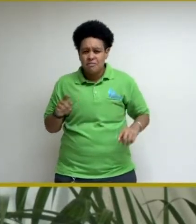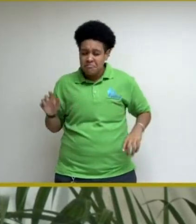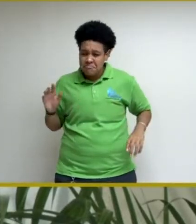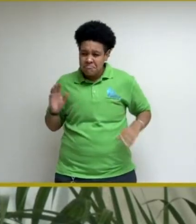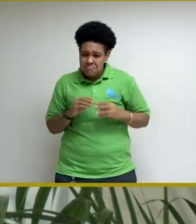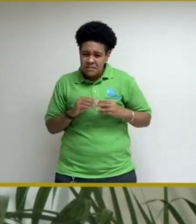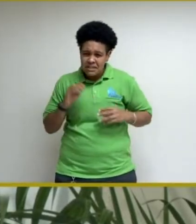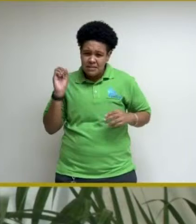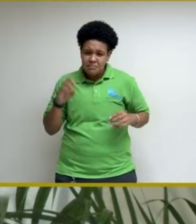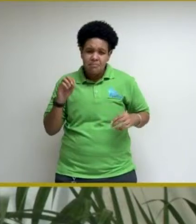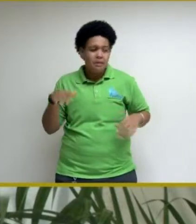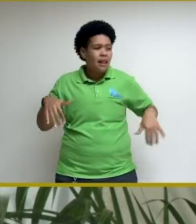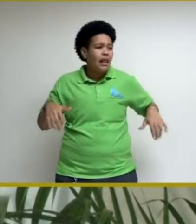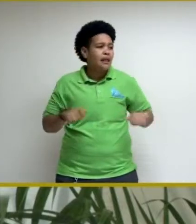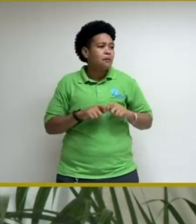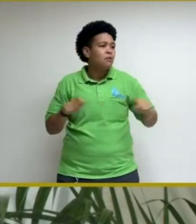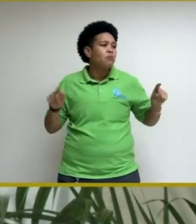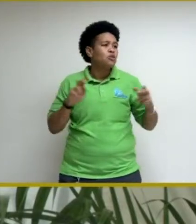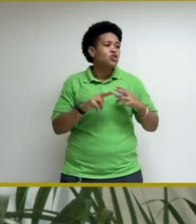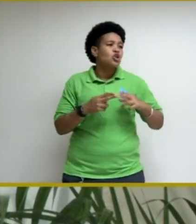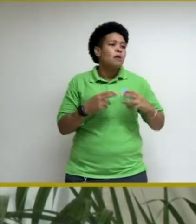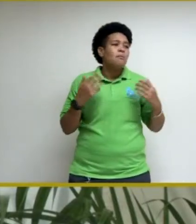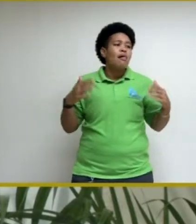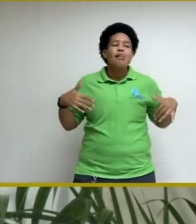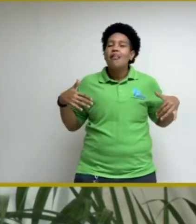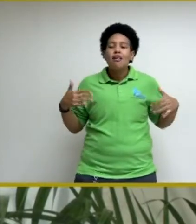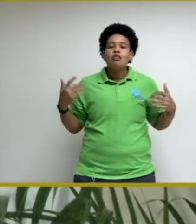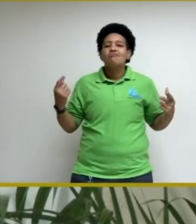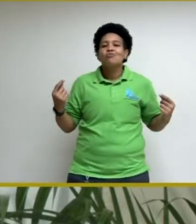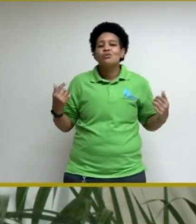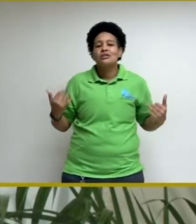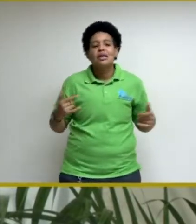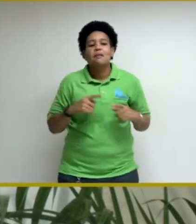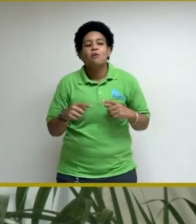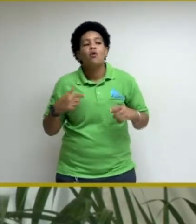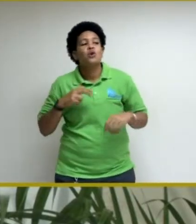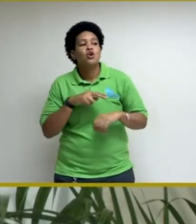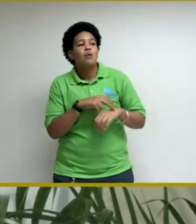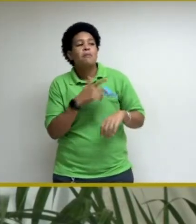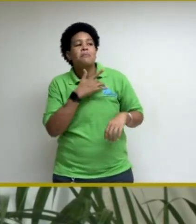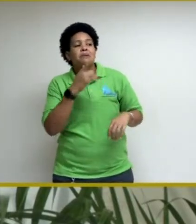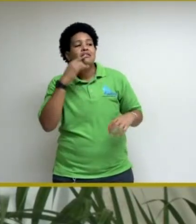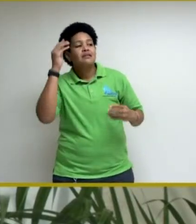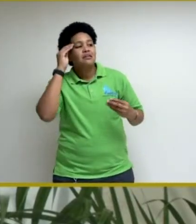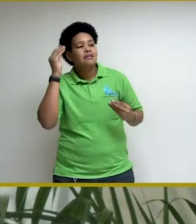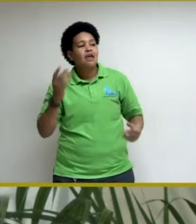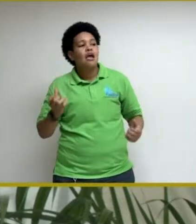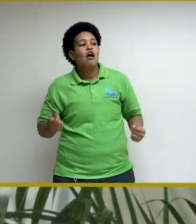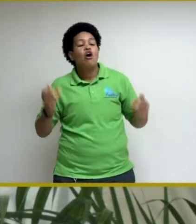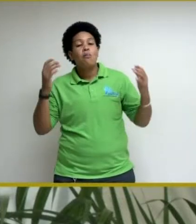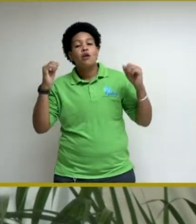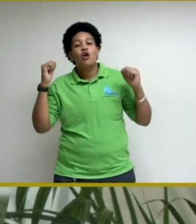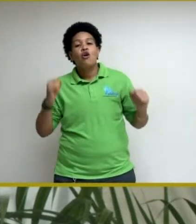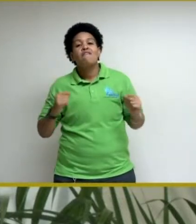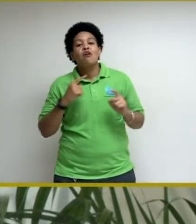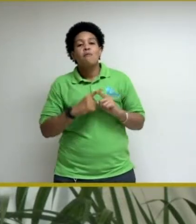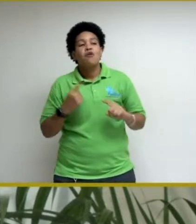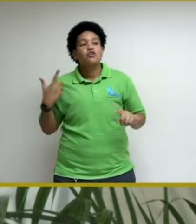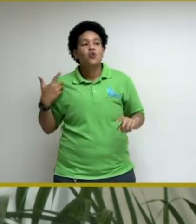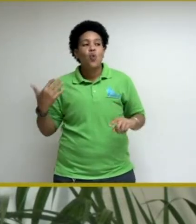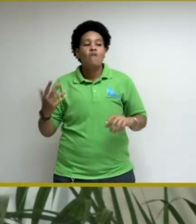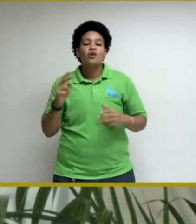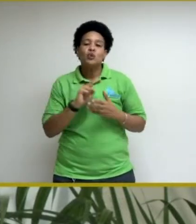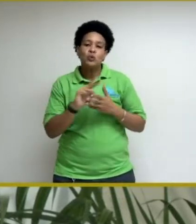do it today, perhaps I should, but we normally do say how many cases have been confirmed positive over the last